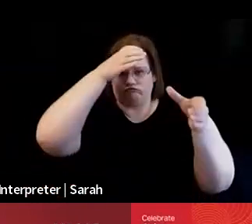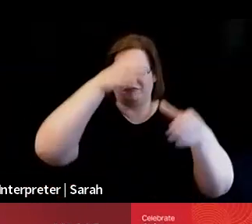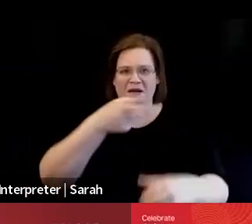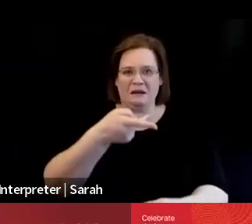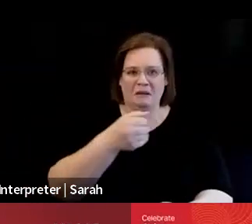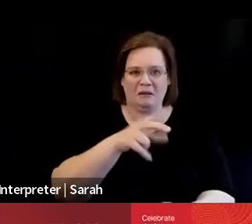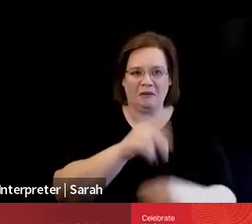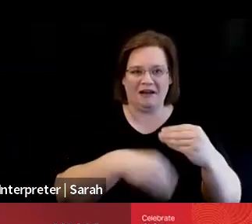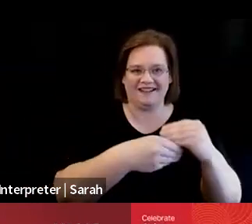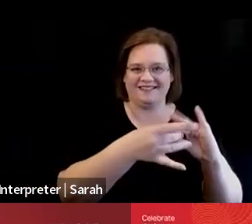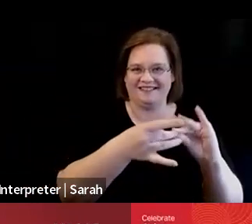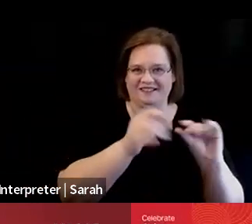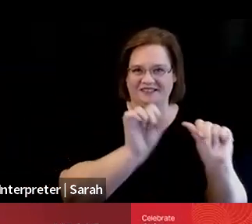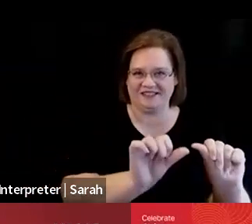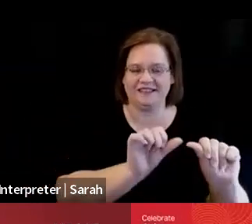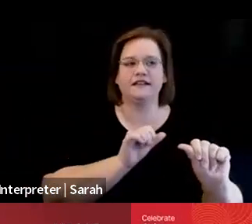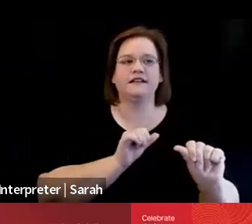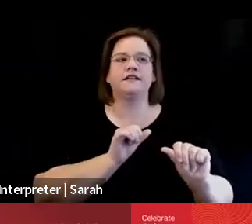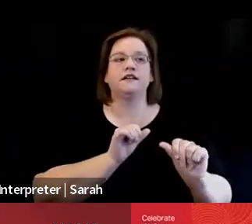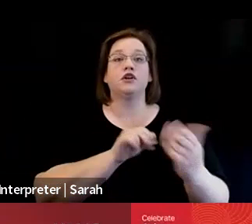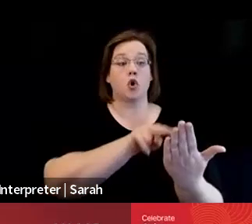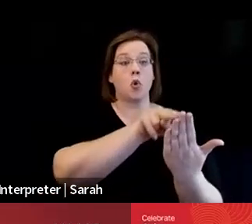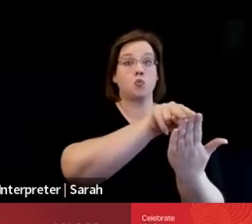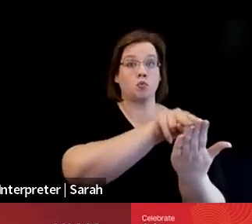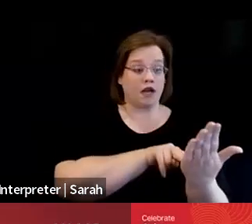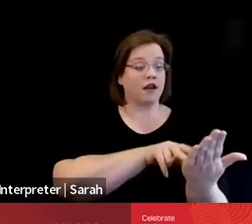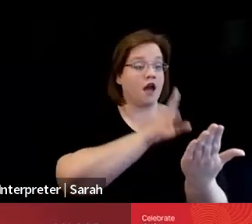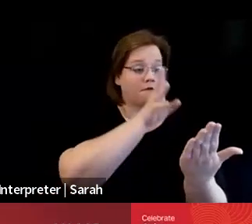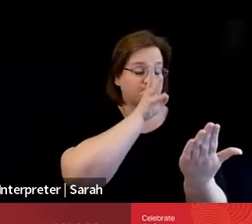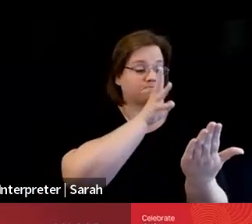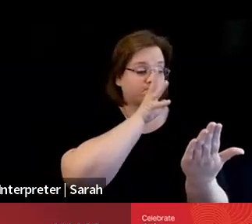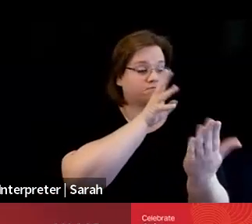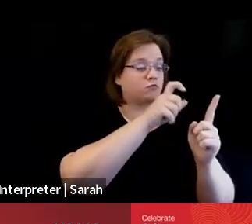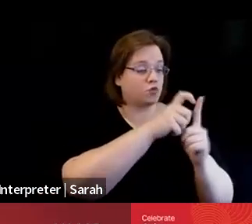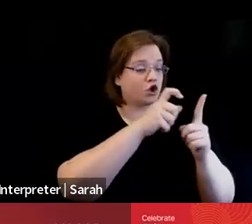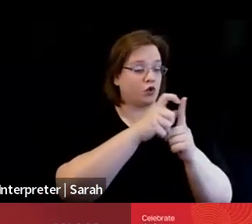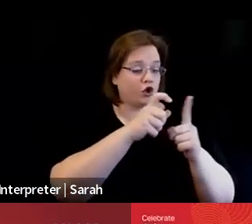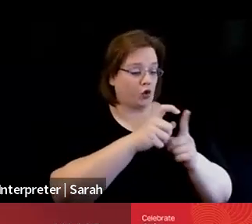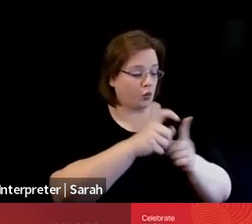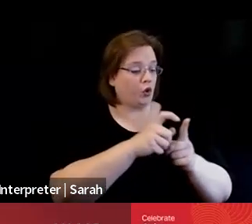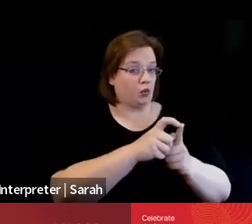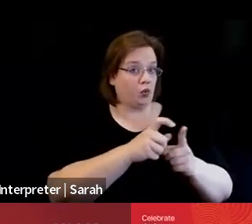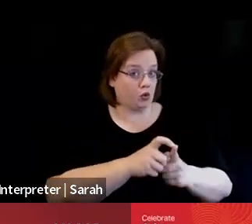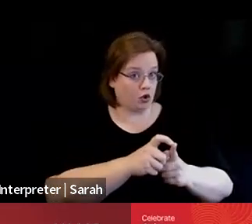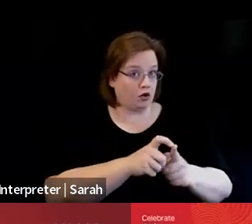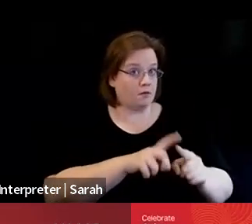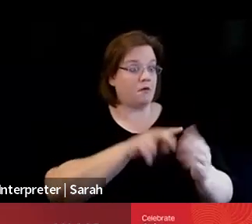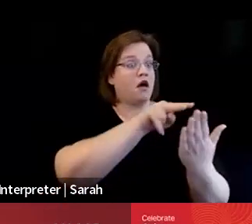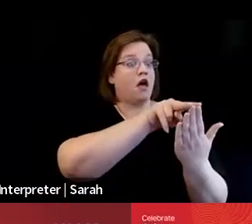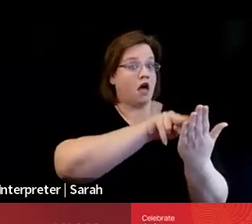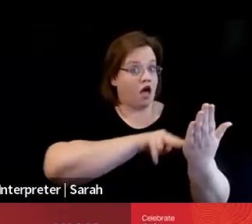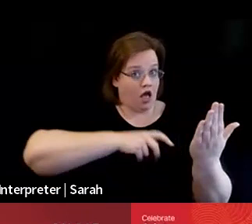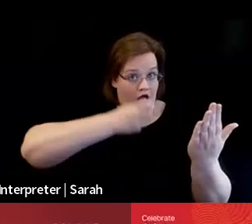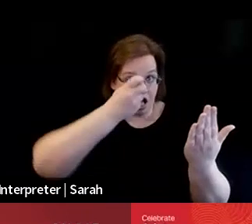could jump in here, but there's the being able to read and say aloud the words on the page but then there's also the ability to really make meaning of